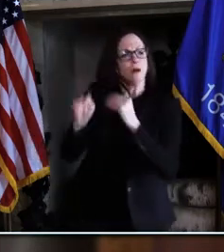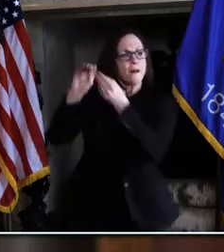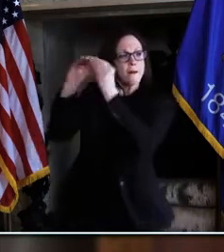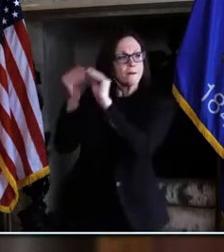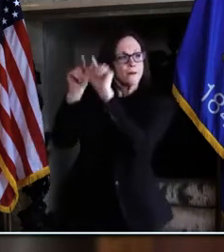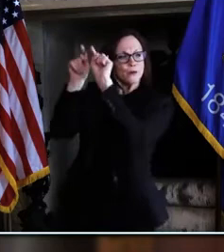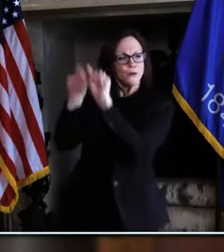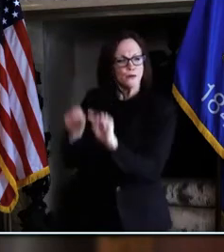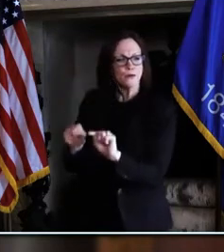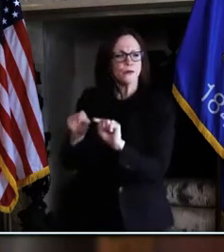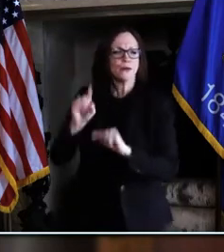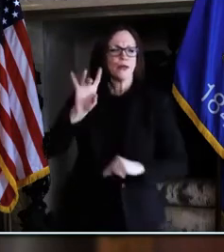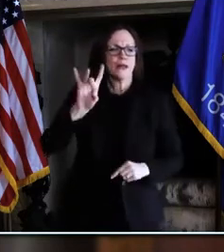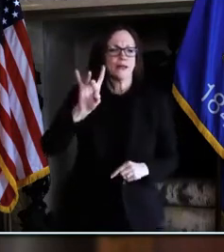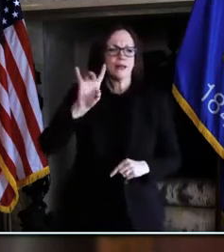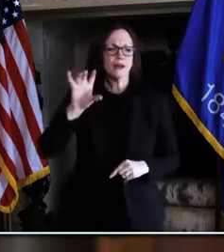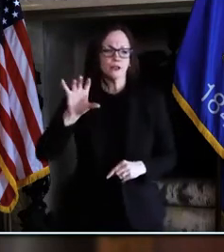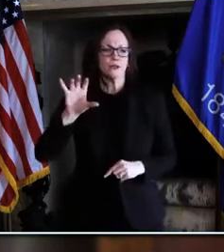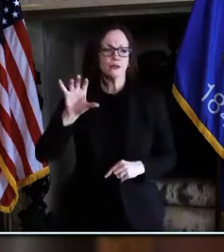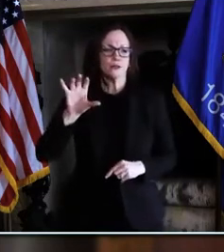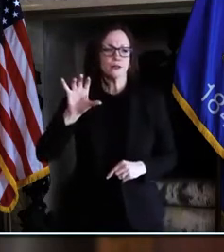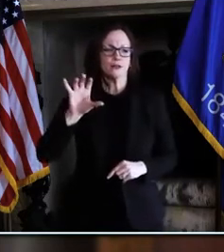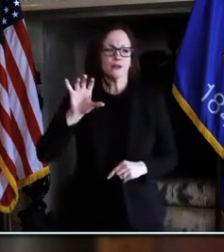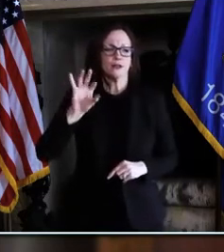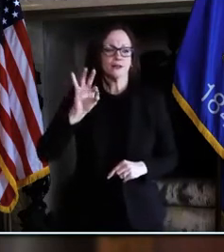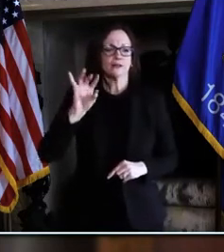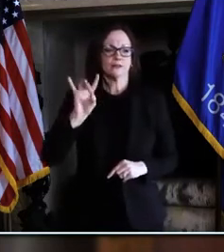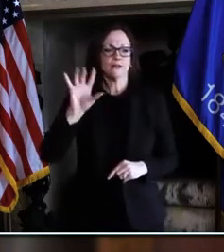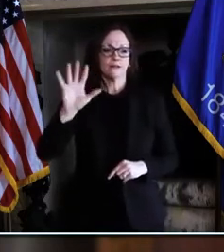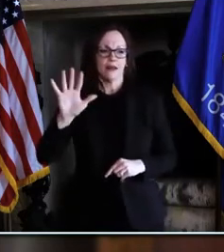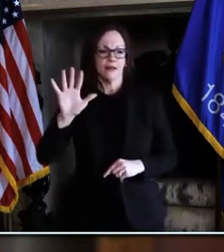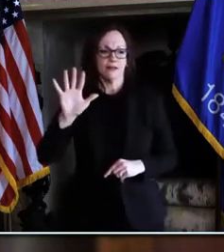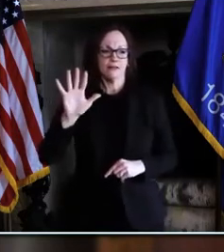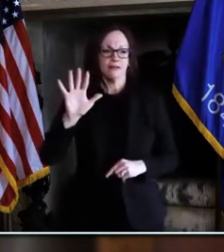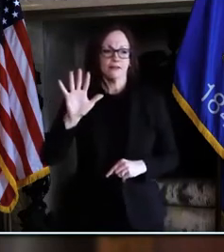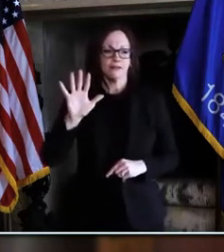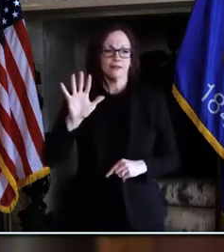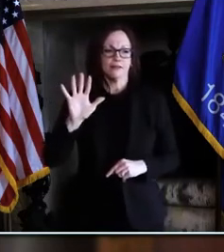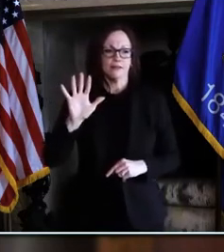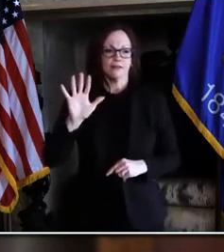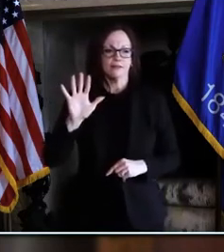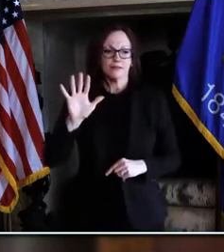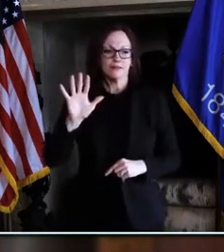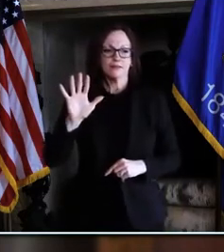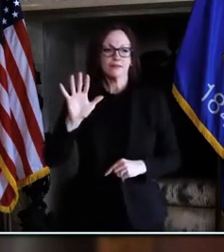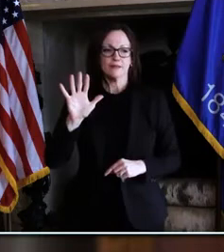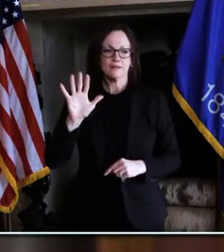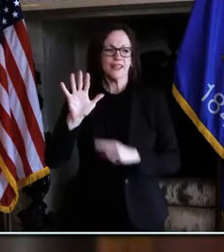800-985-5990. Again, that's 800